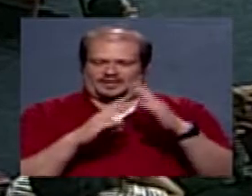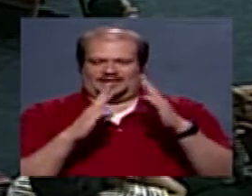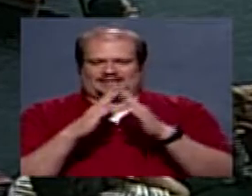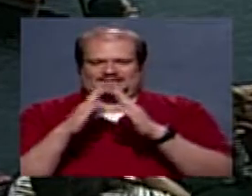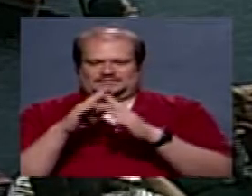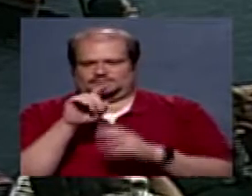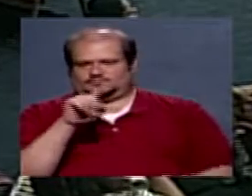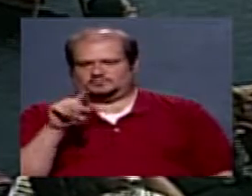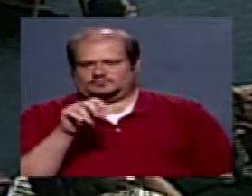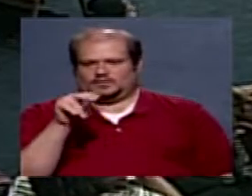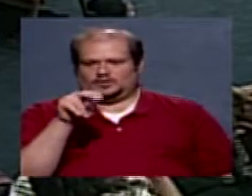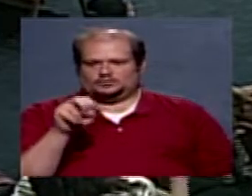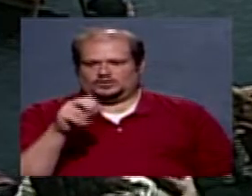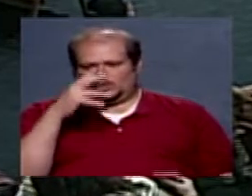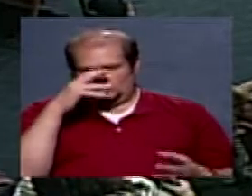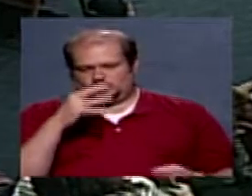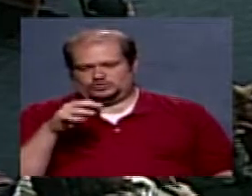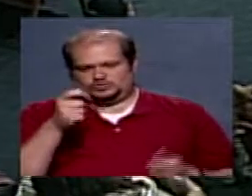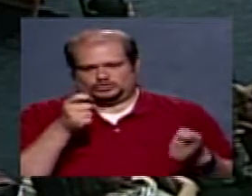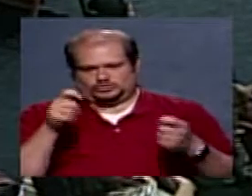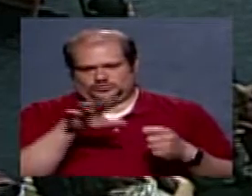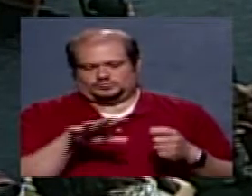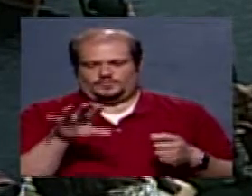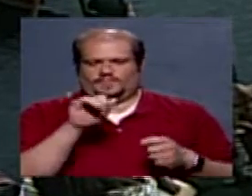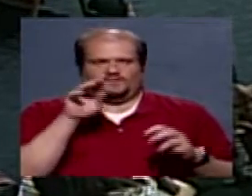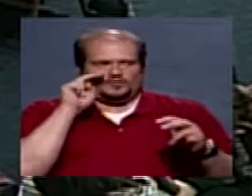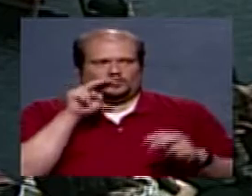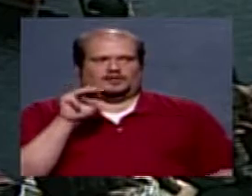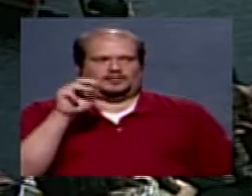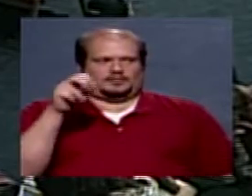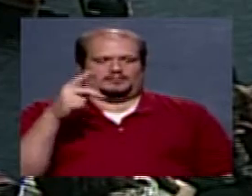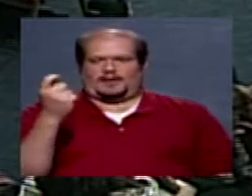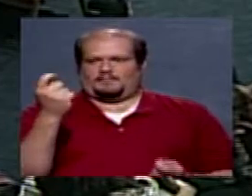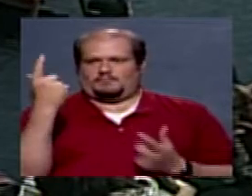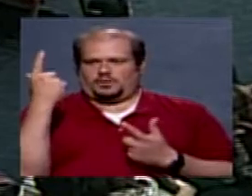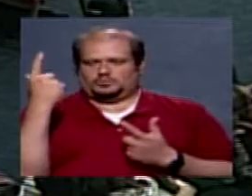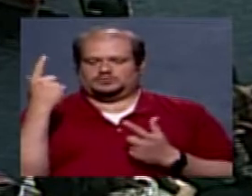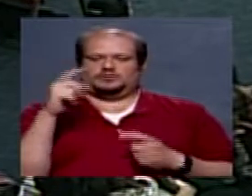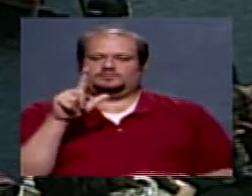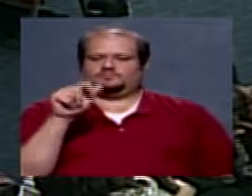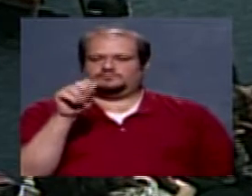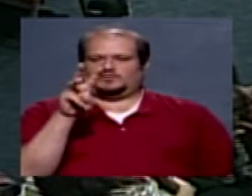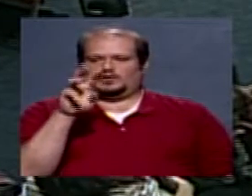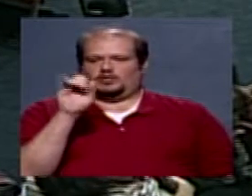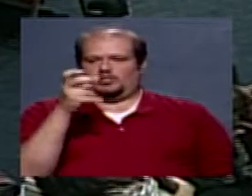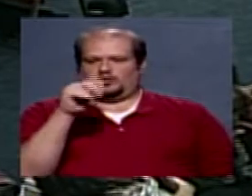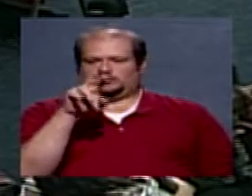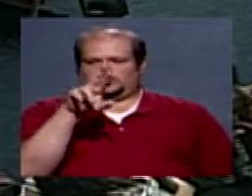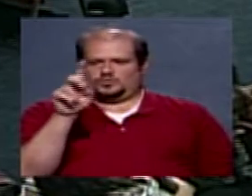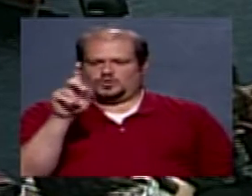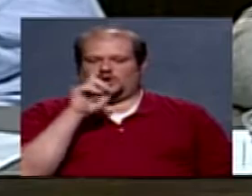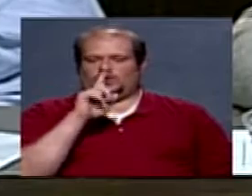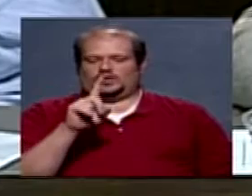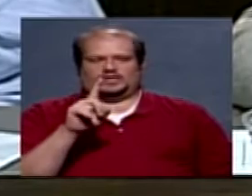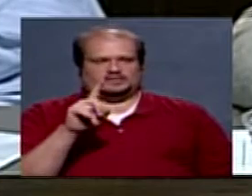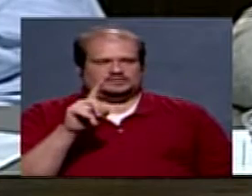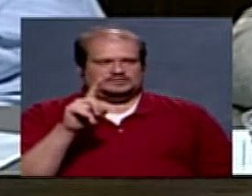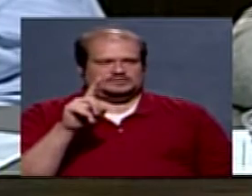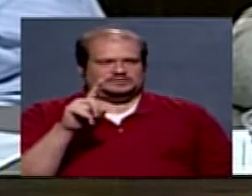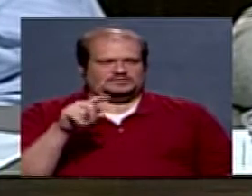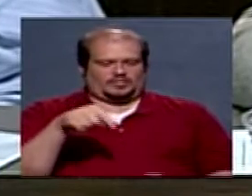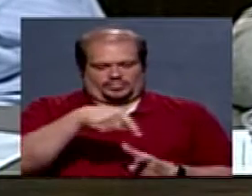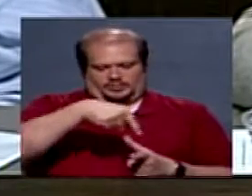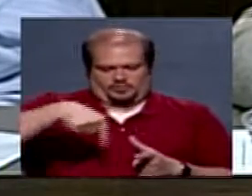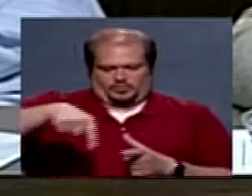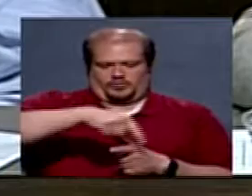city's zoning jurisdiction. If you look at the zoning map that's posted, Lawson Road is the